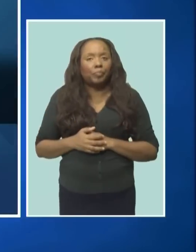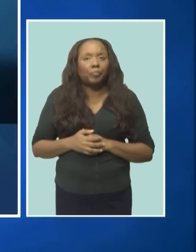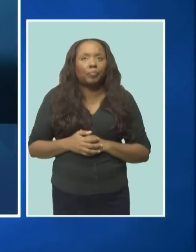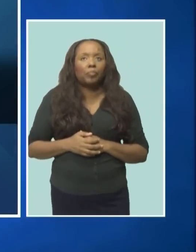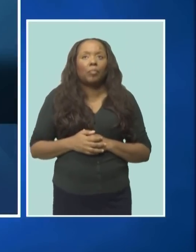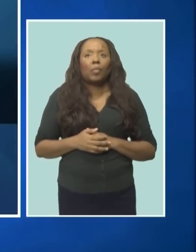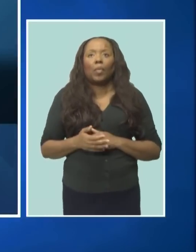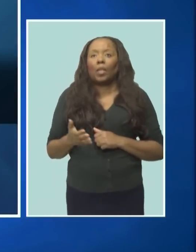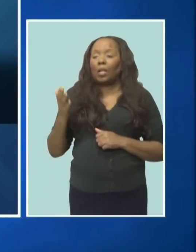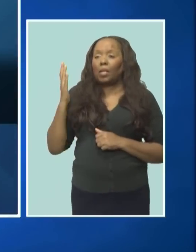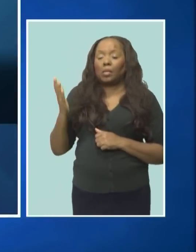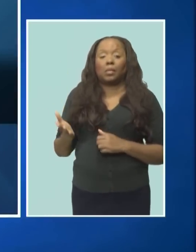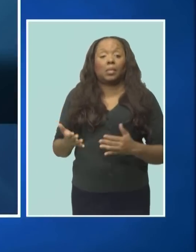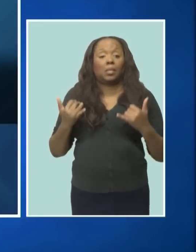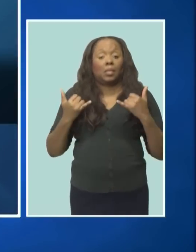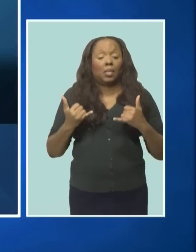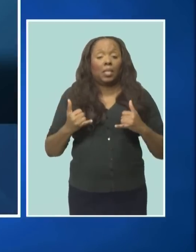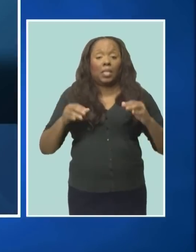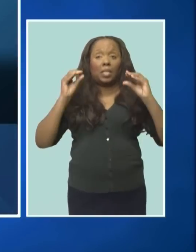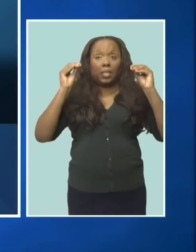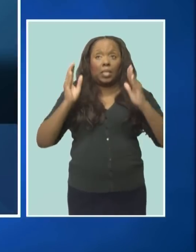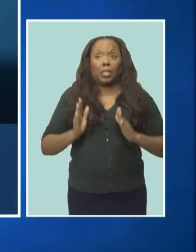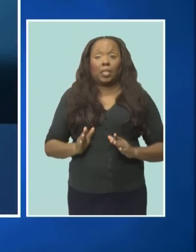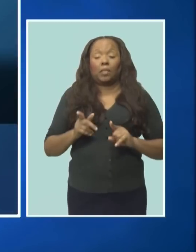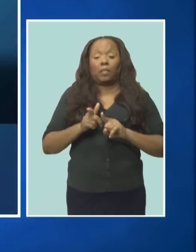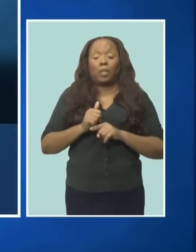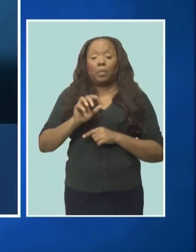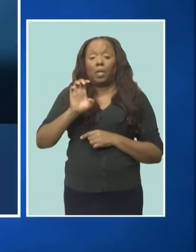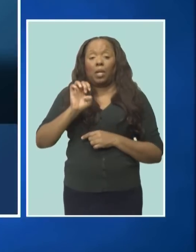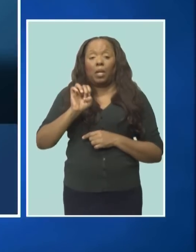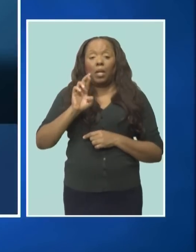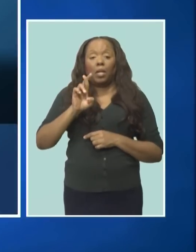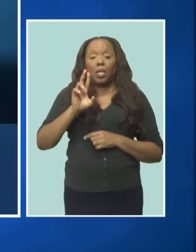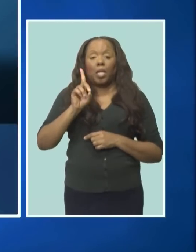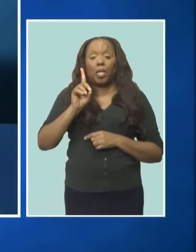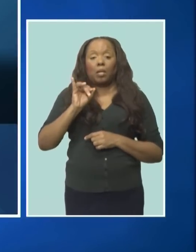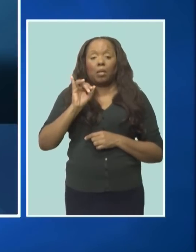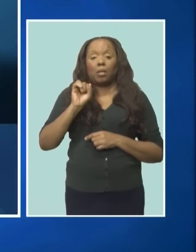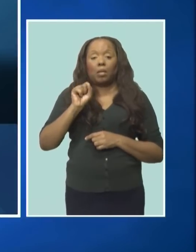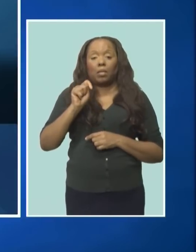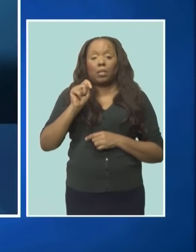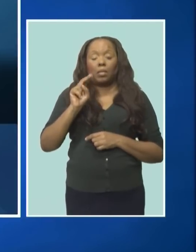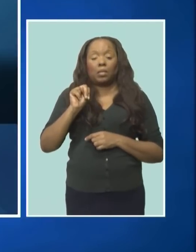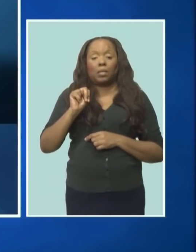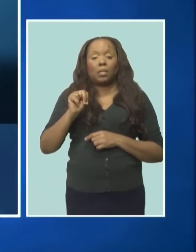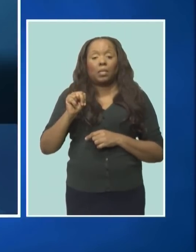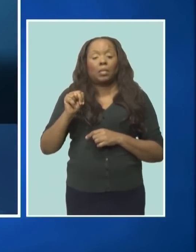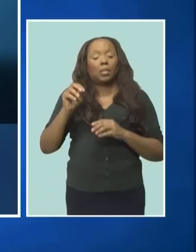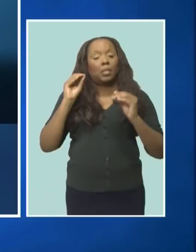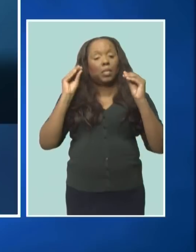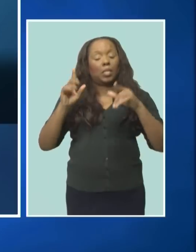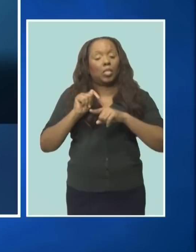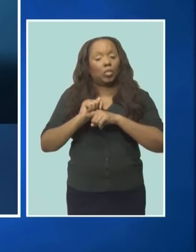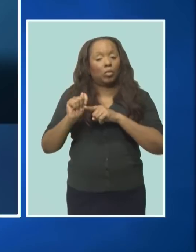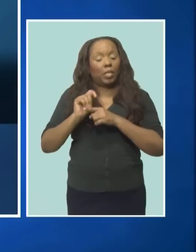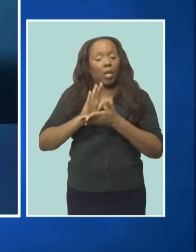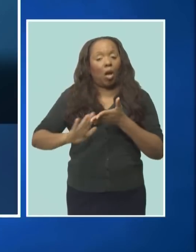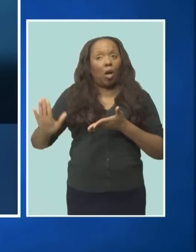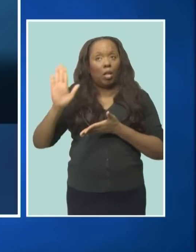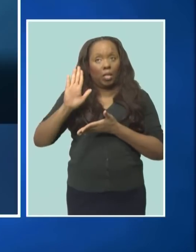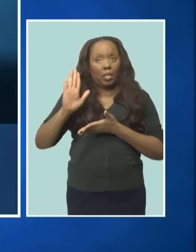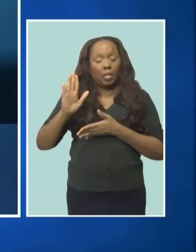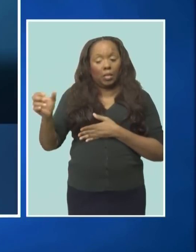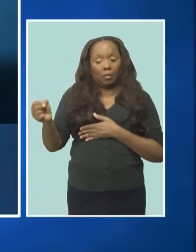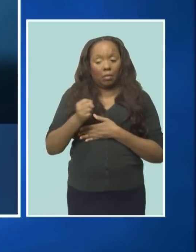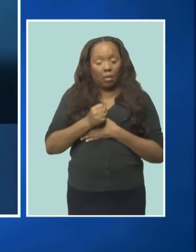supported today by teachers from the Earlston Teachers Training College, student teachers, and retired